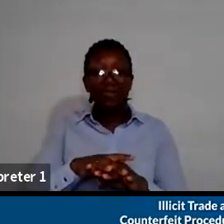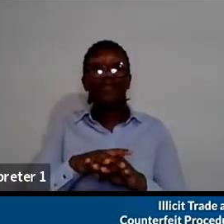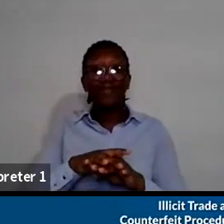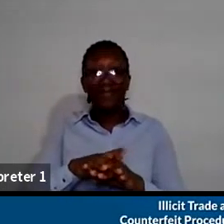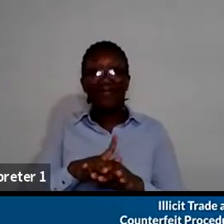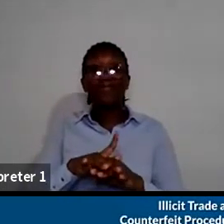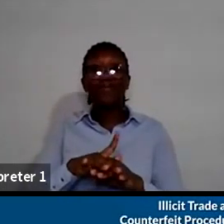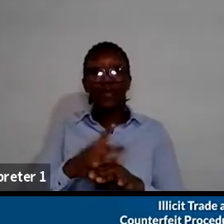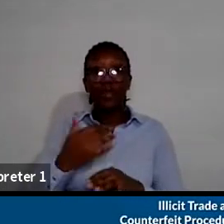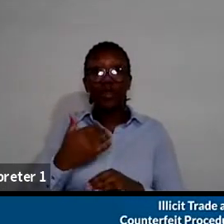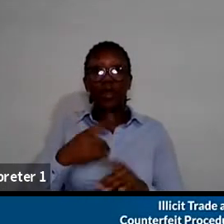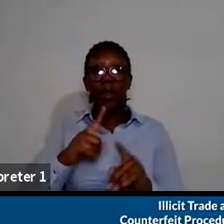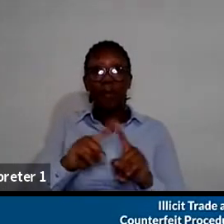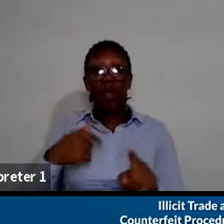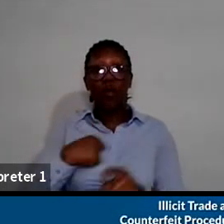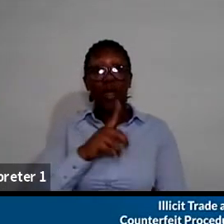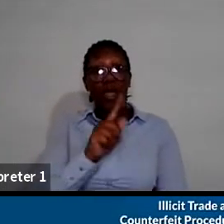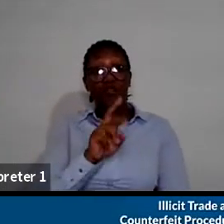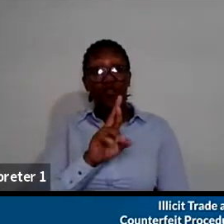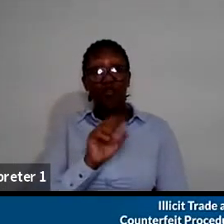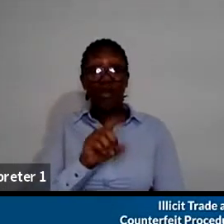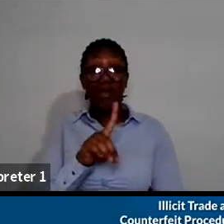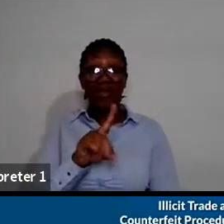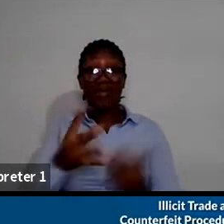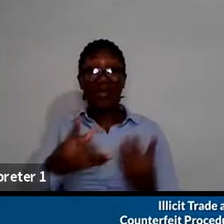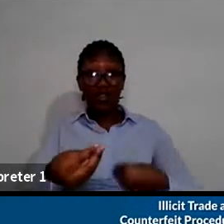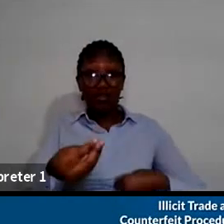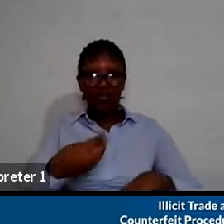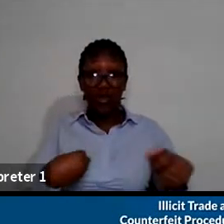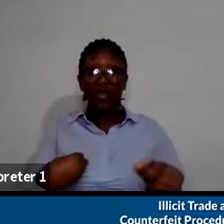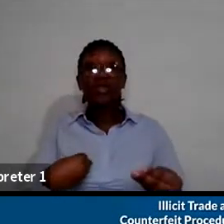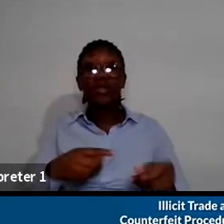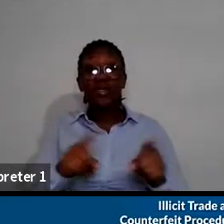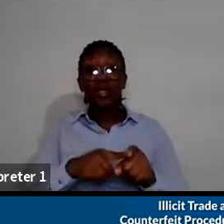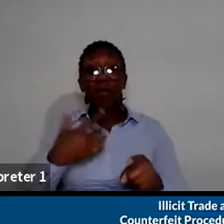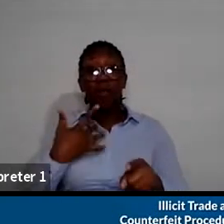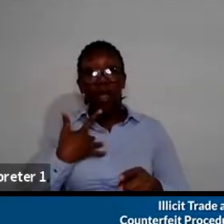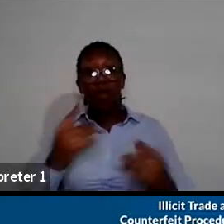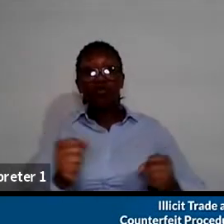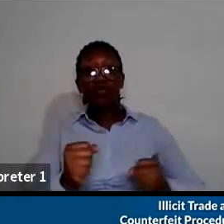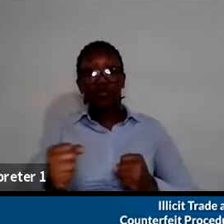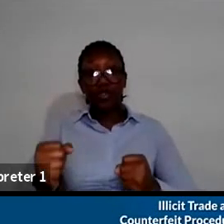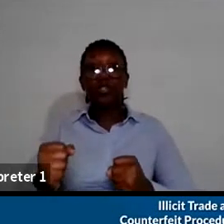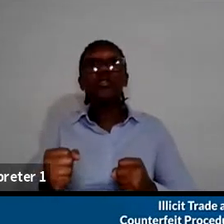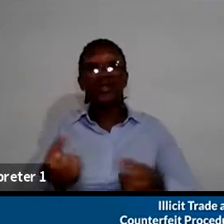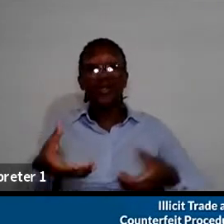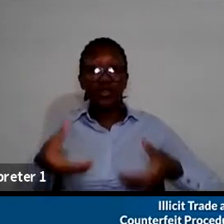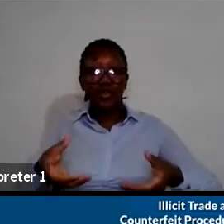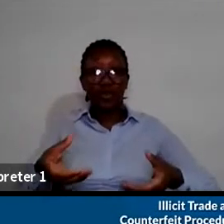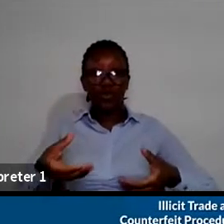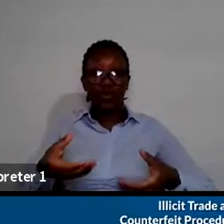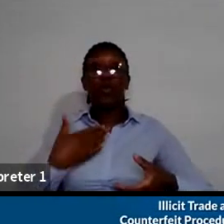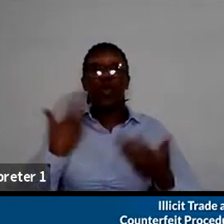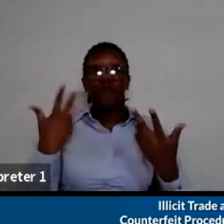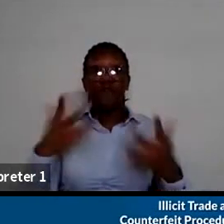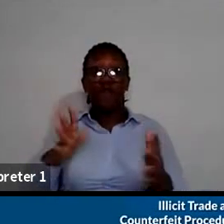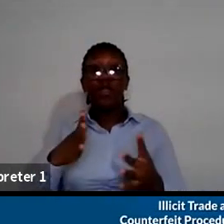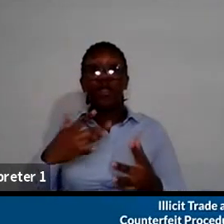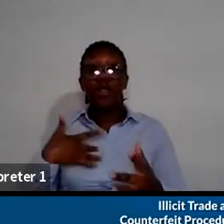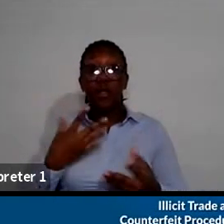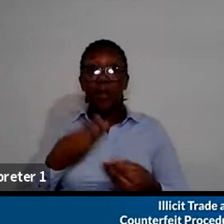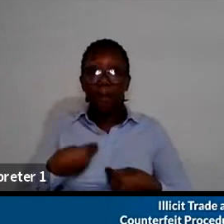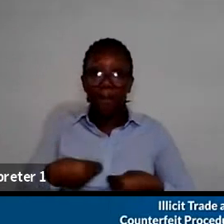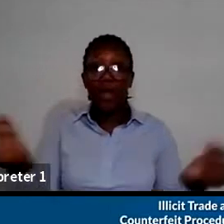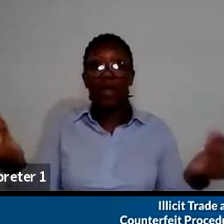more prominently on the trade statistics, and then also in our strategic documents that we do publish. There would be